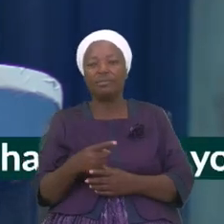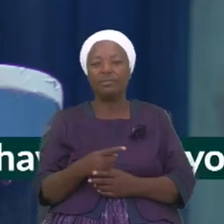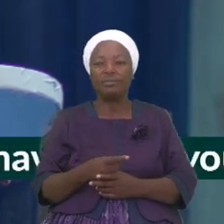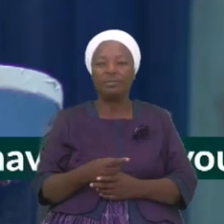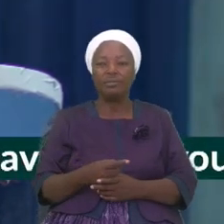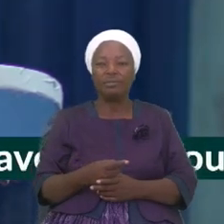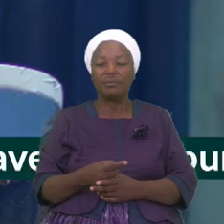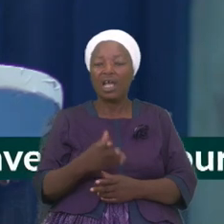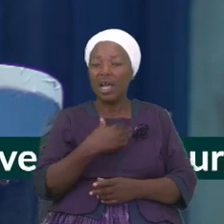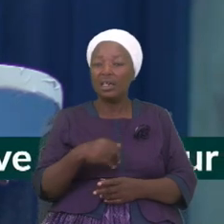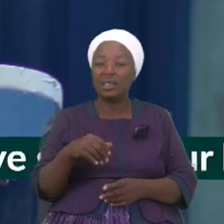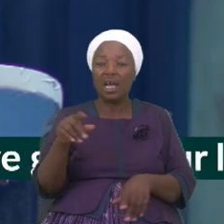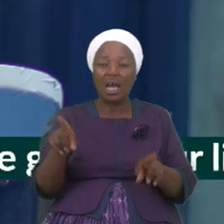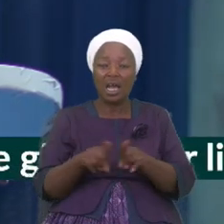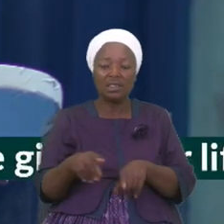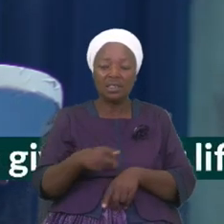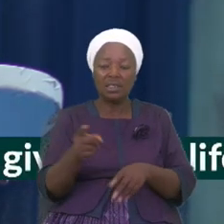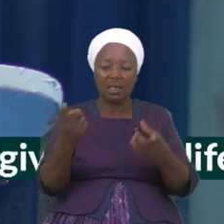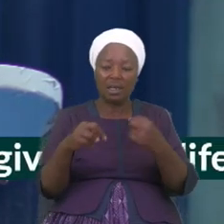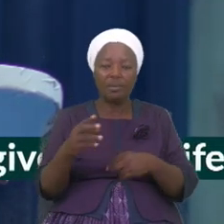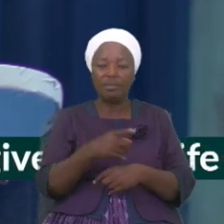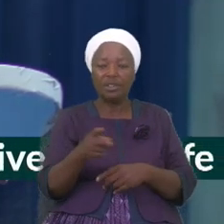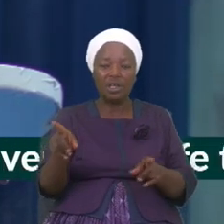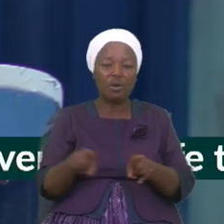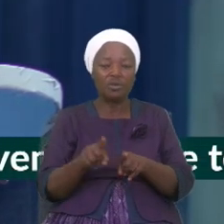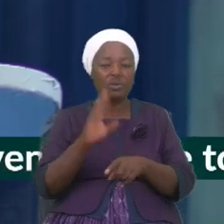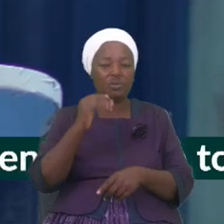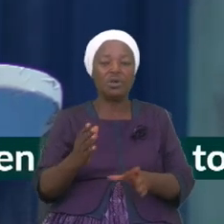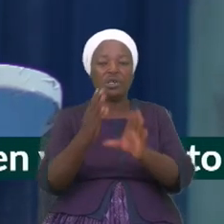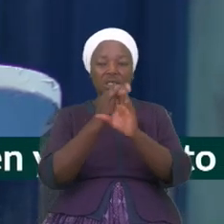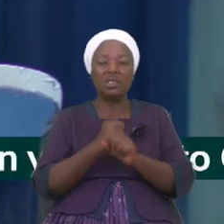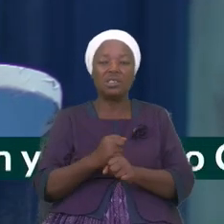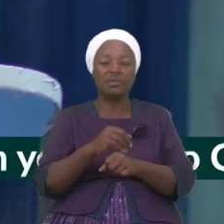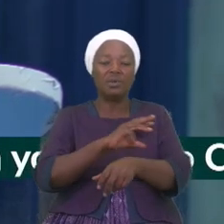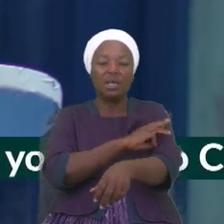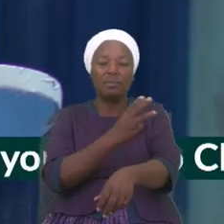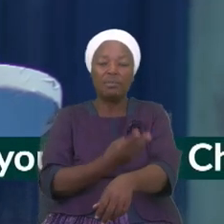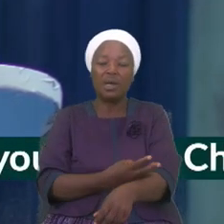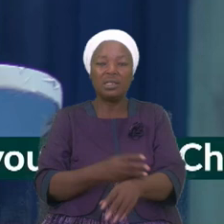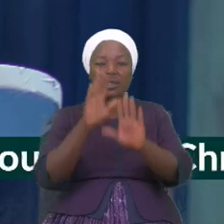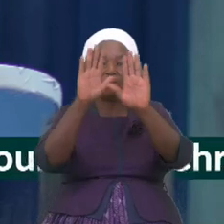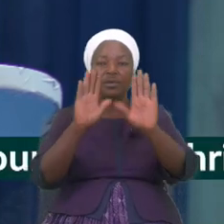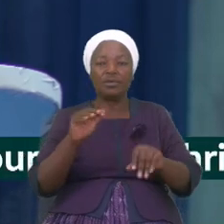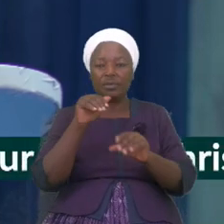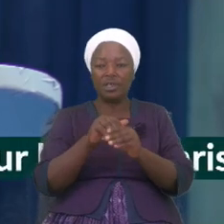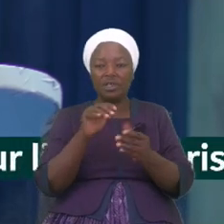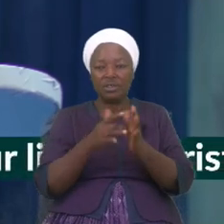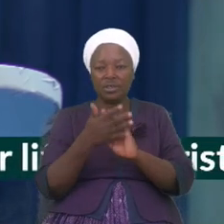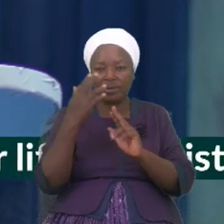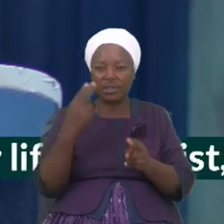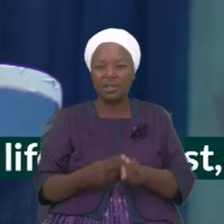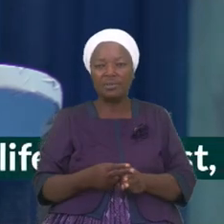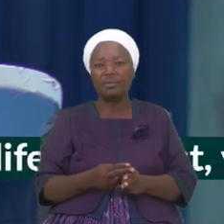And as they come, they are going to receive mighty miracles in Jesus' name. Please,